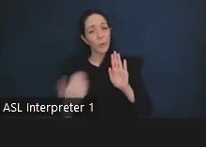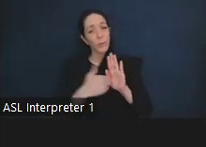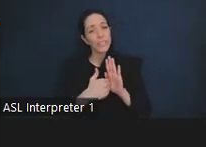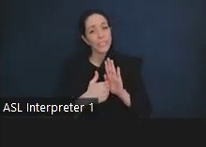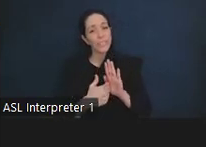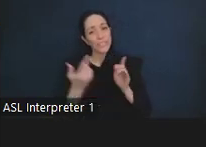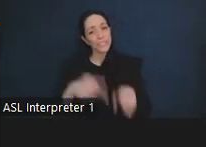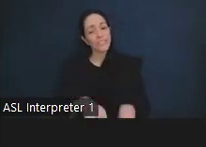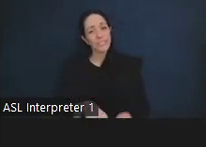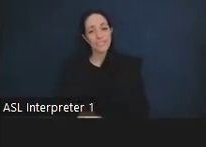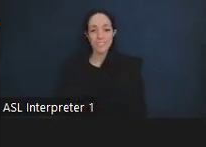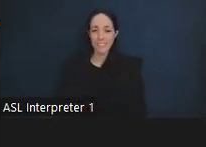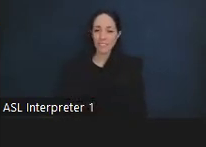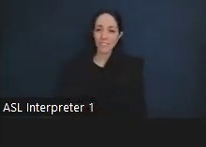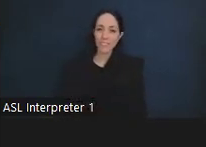to host.